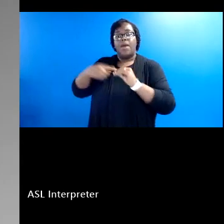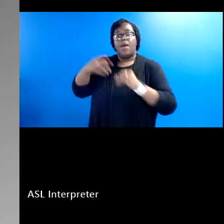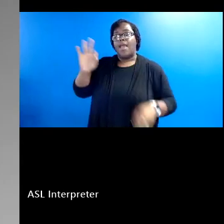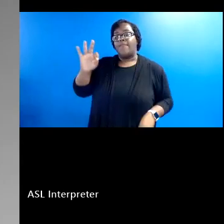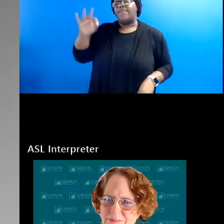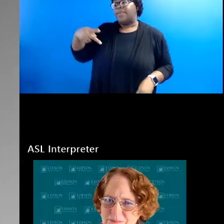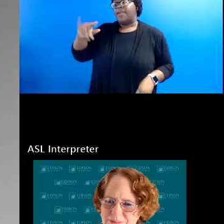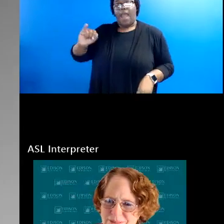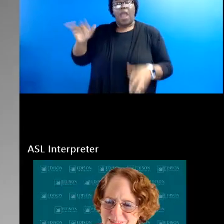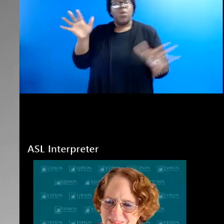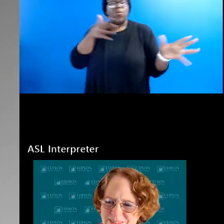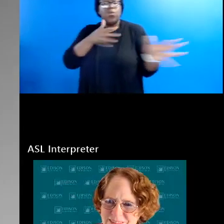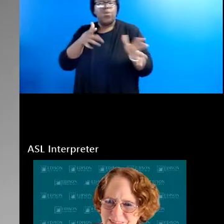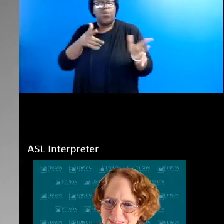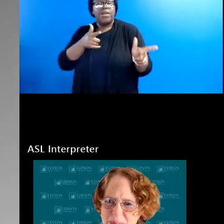and how we execute PSPS.